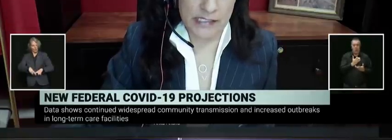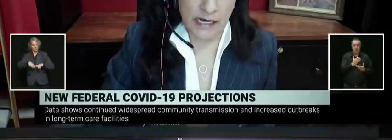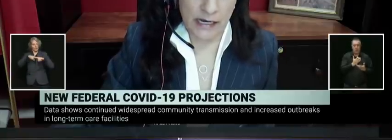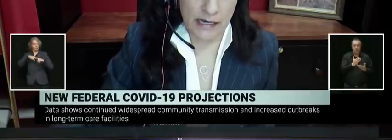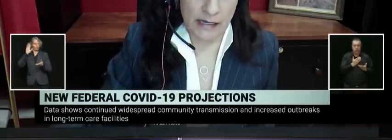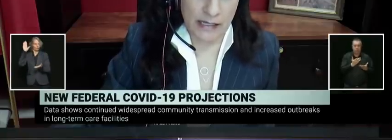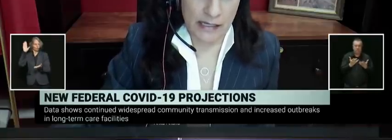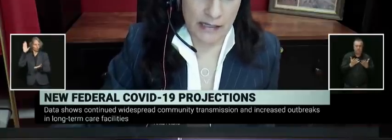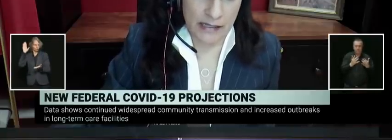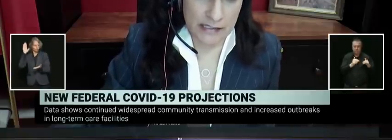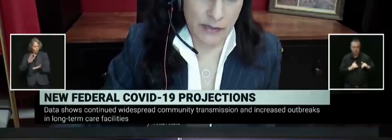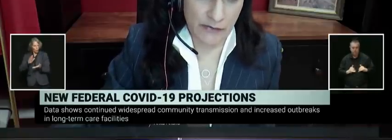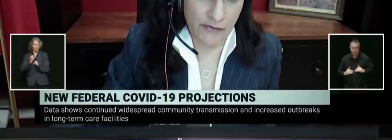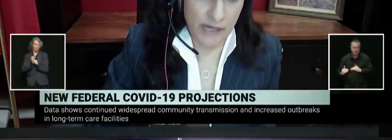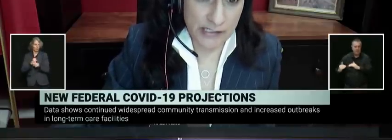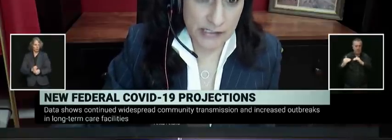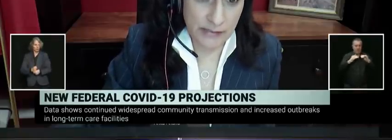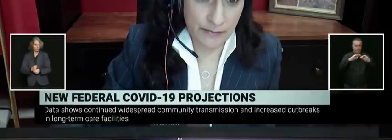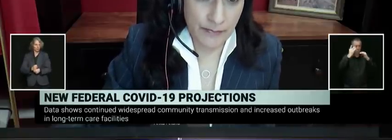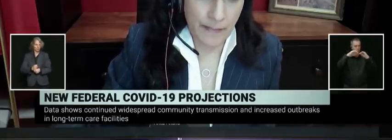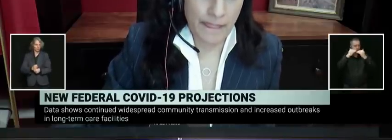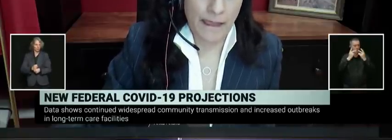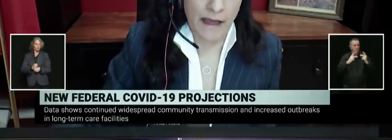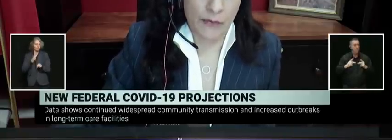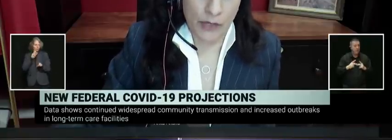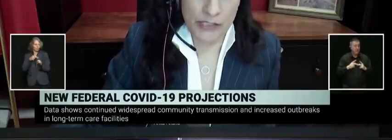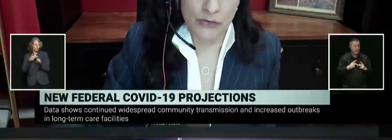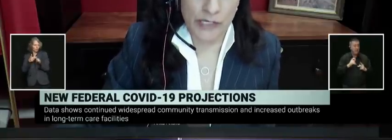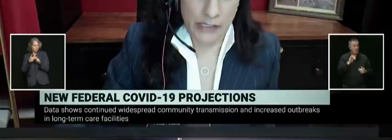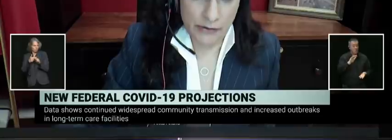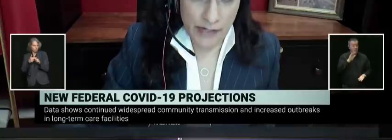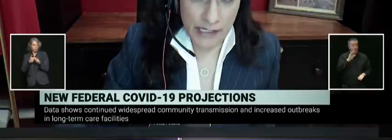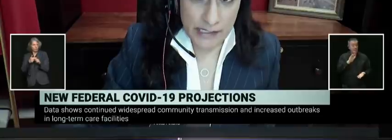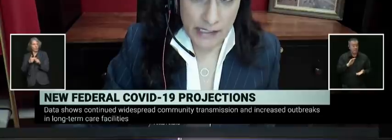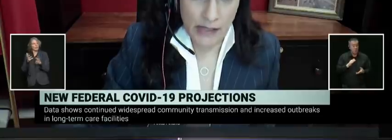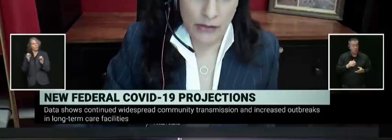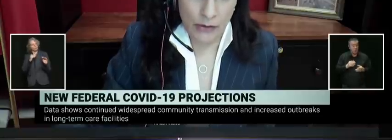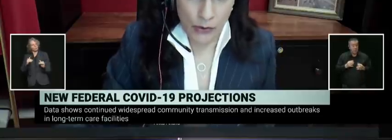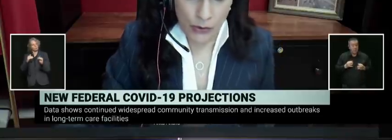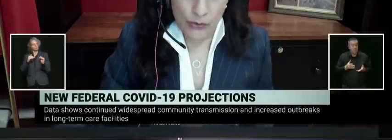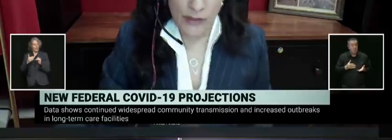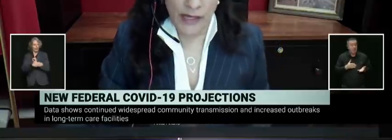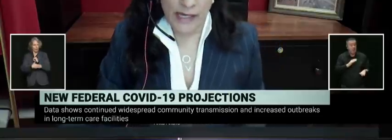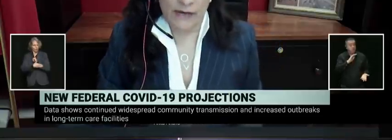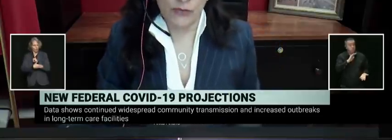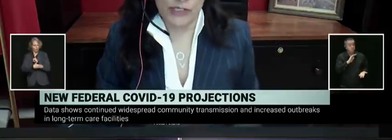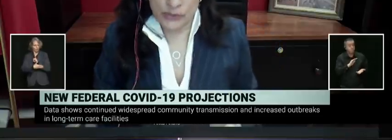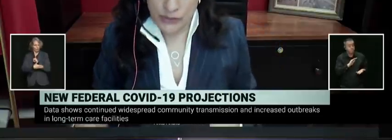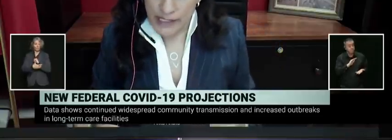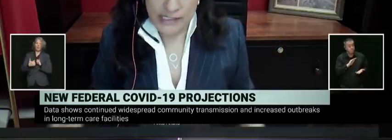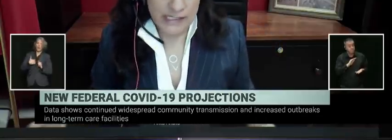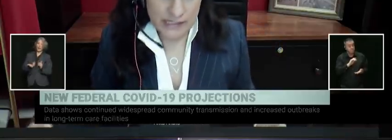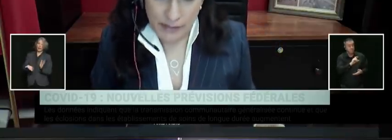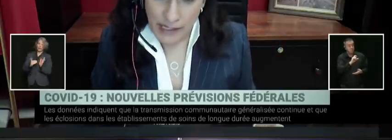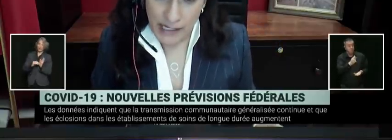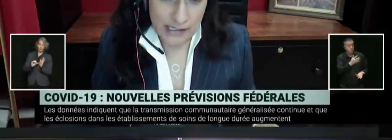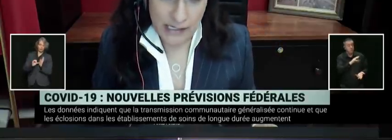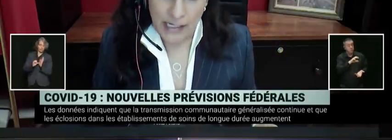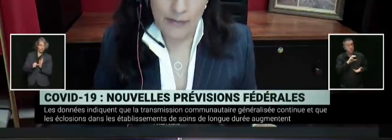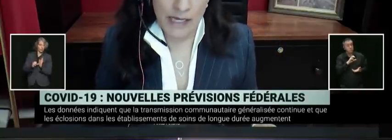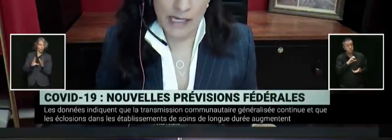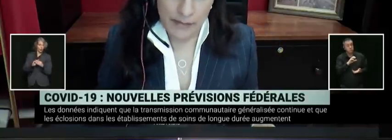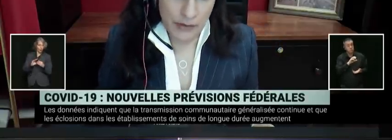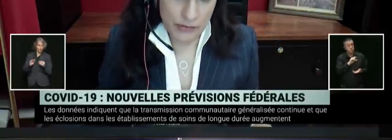that is being faced. I want to reiterate, though, that we do